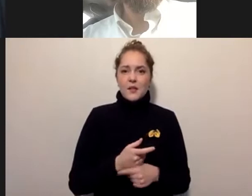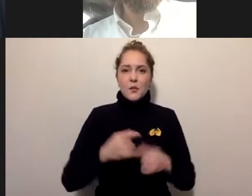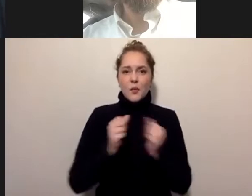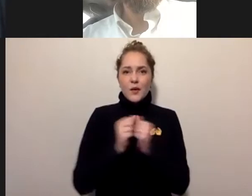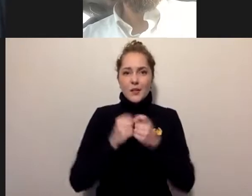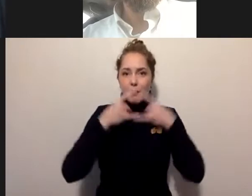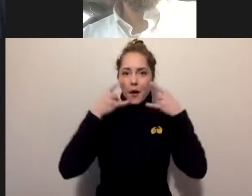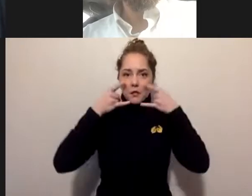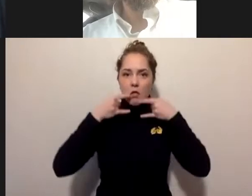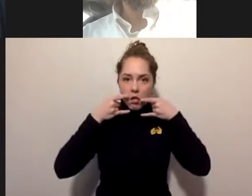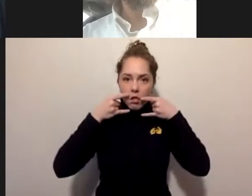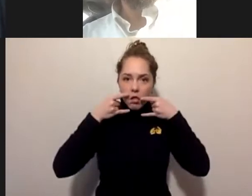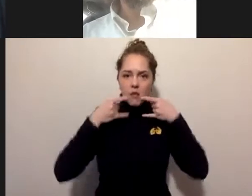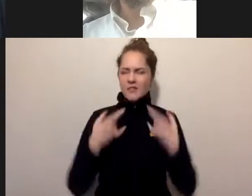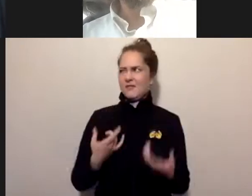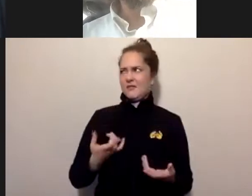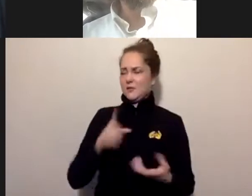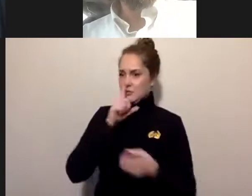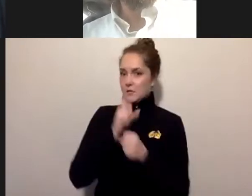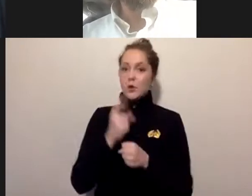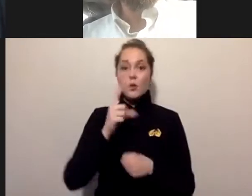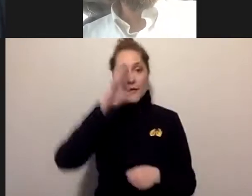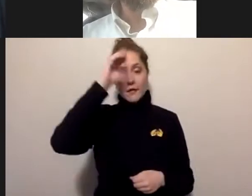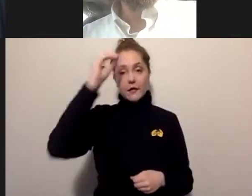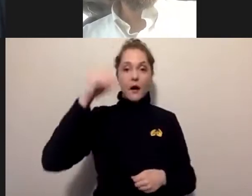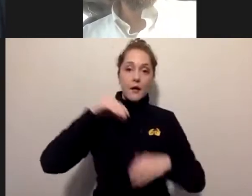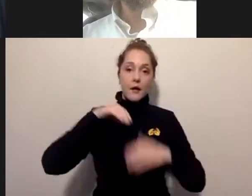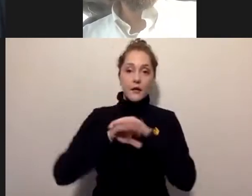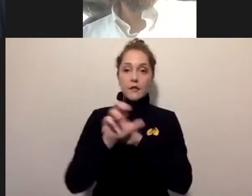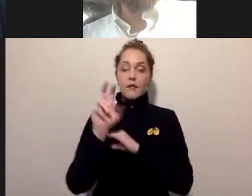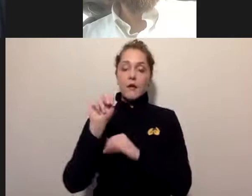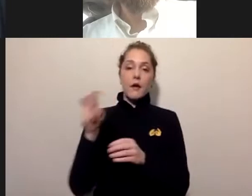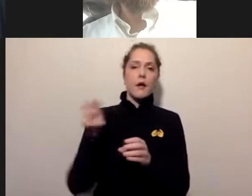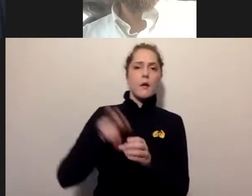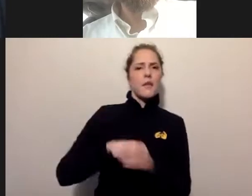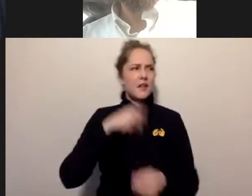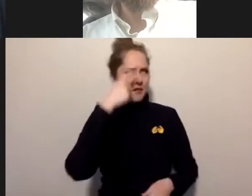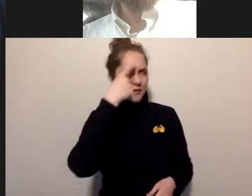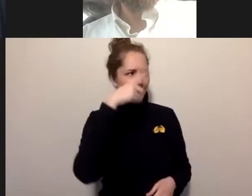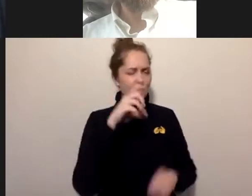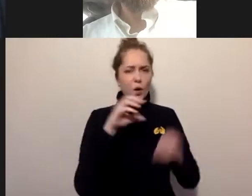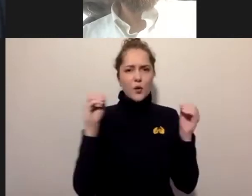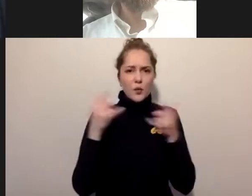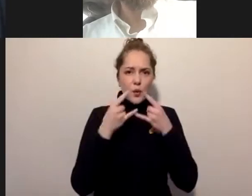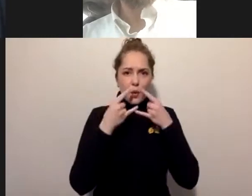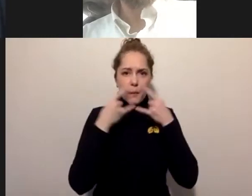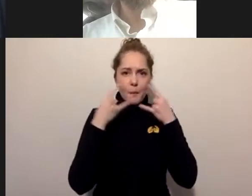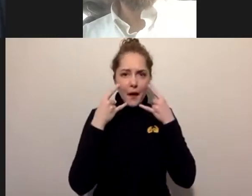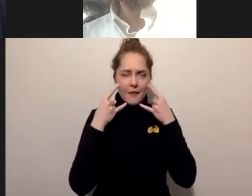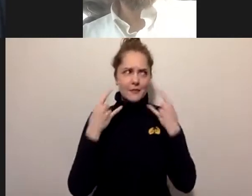like, really? And one guy got in his van, like, why'd you get in the van for a guy no mask on his